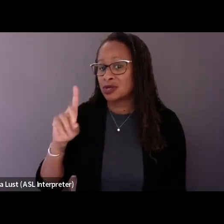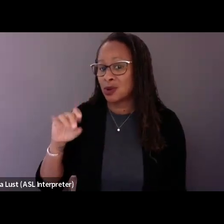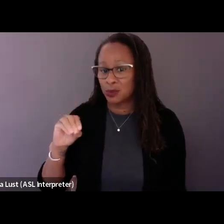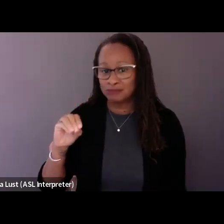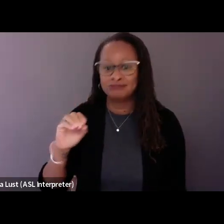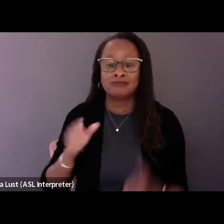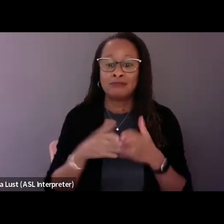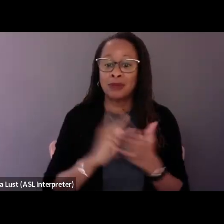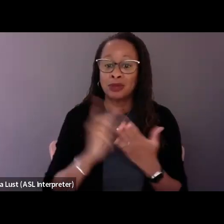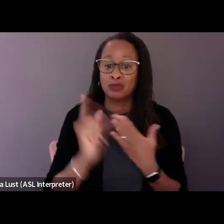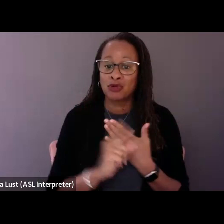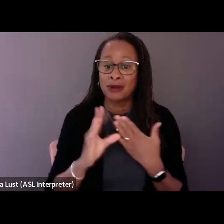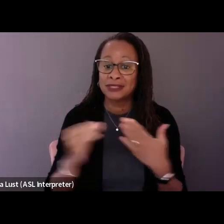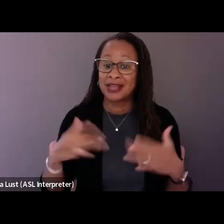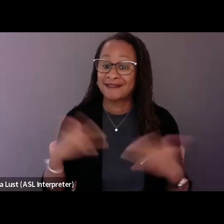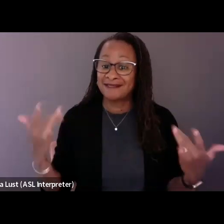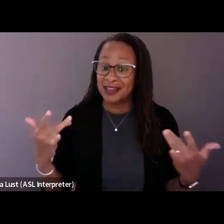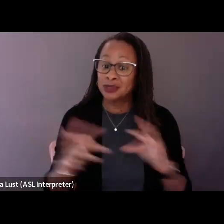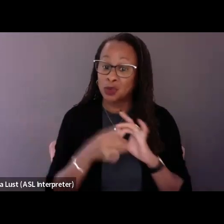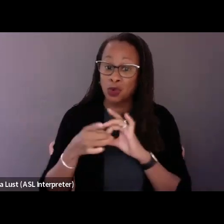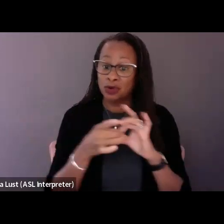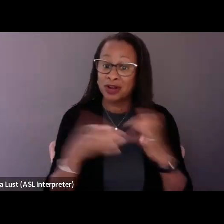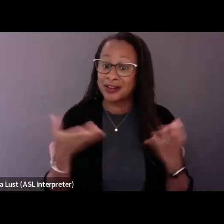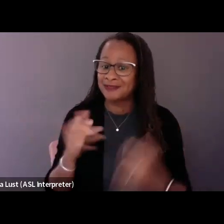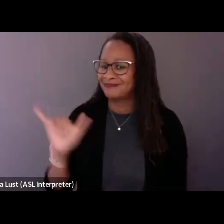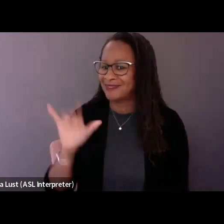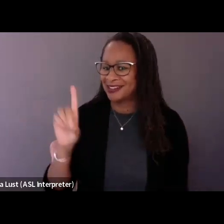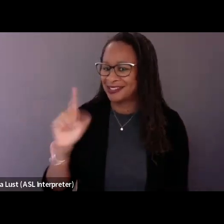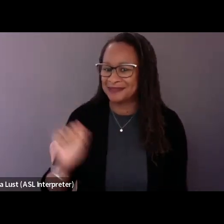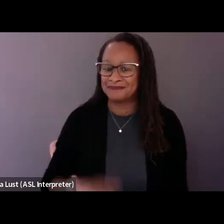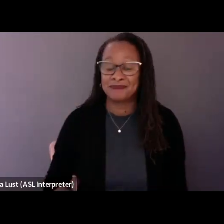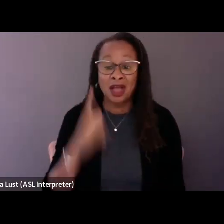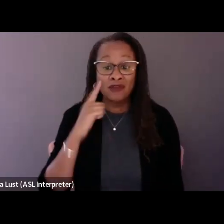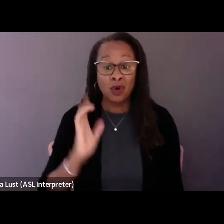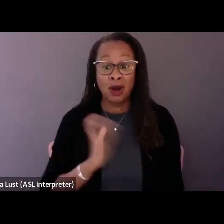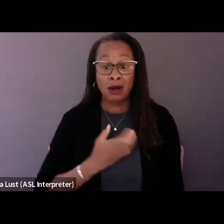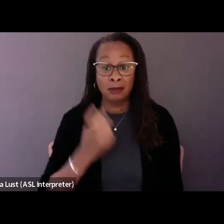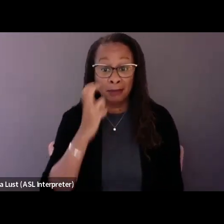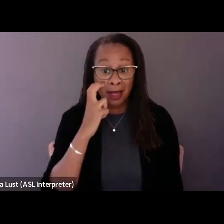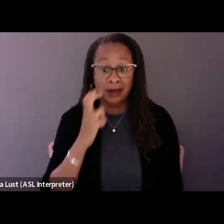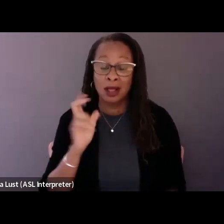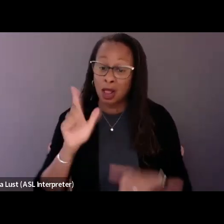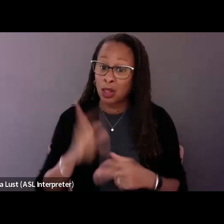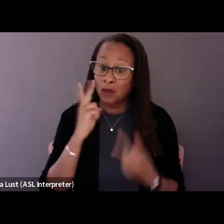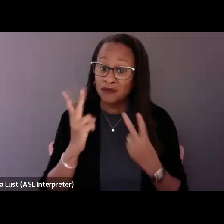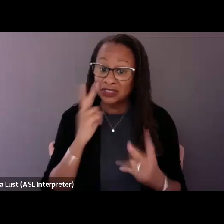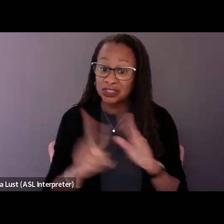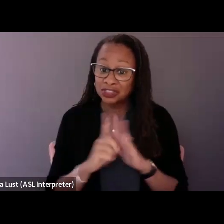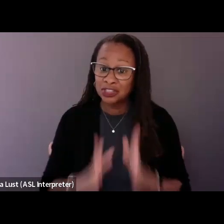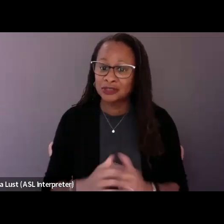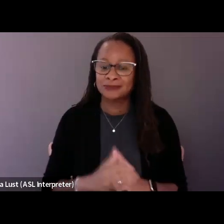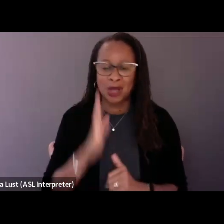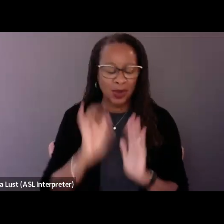Public Programs and Events Coordinator here at IDA. For our blind and low vision attendees, I'm going to